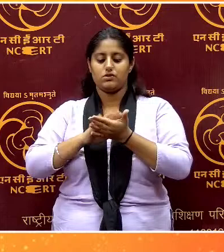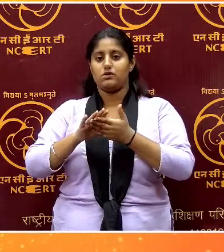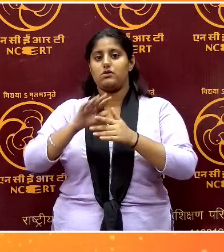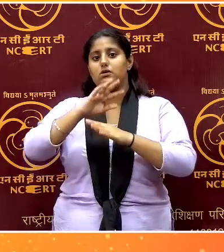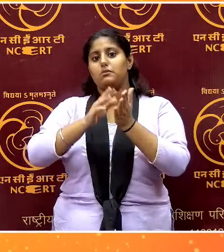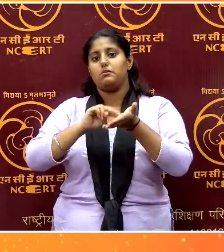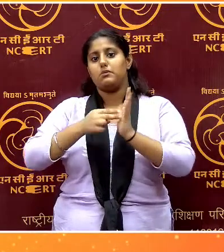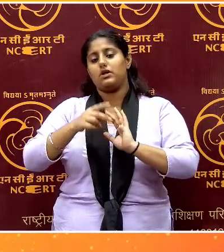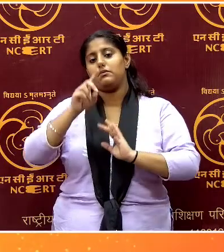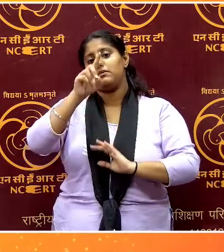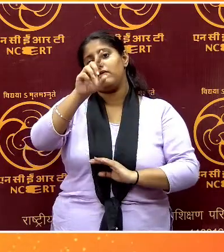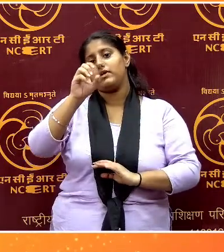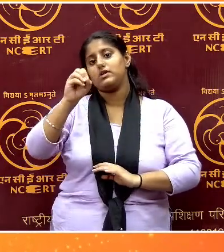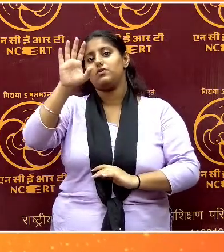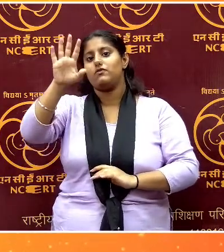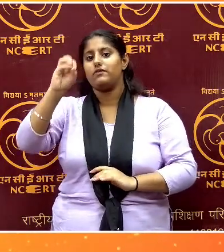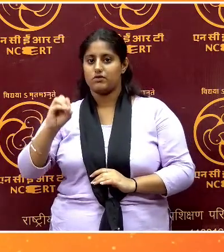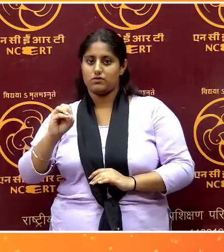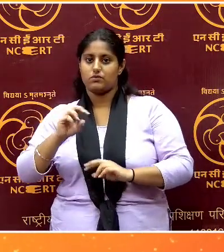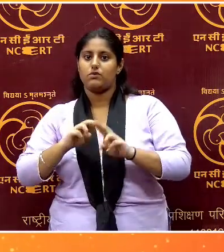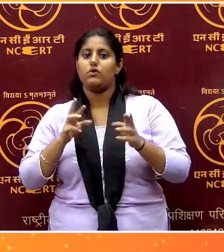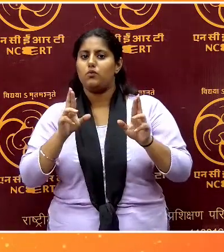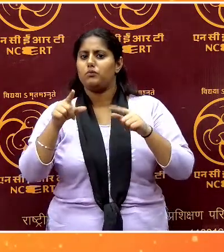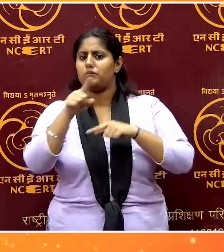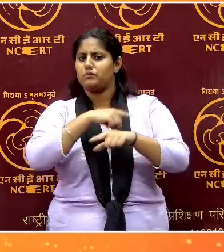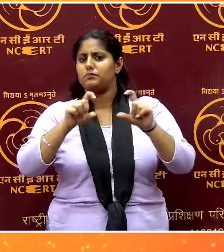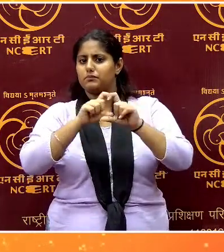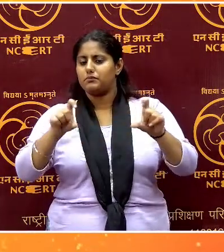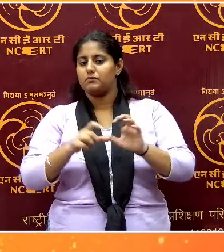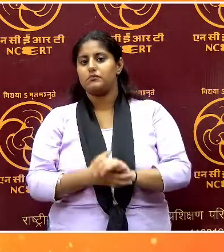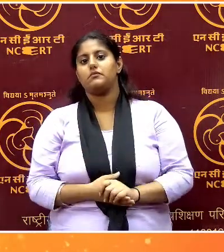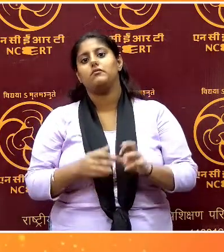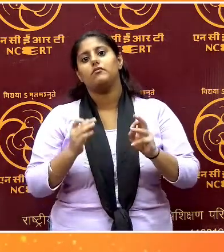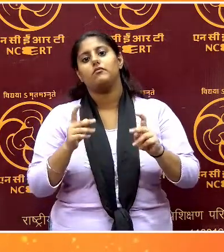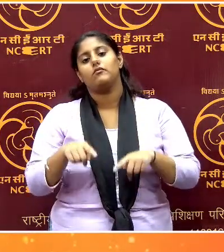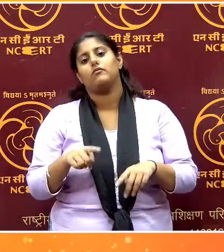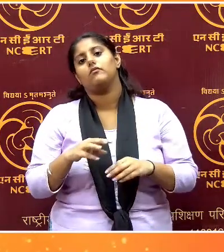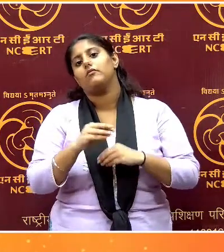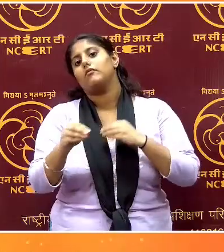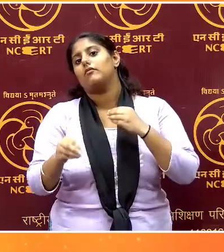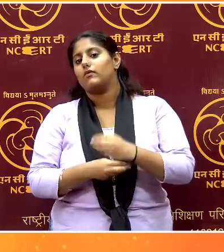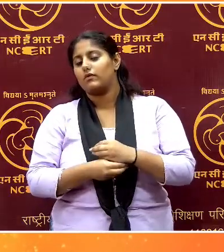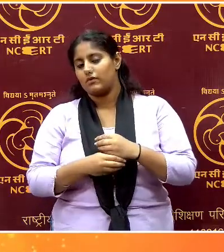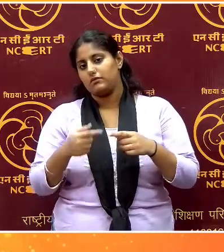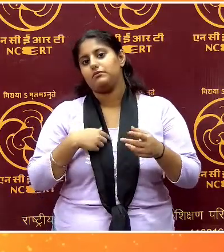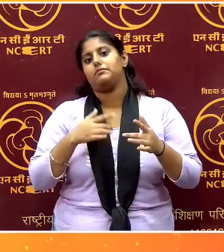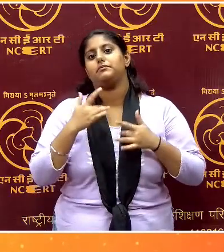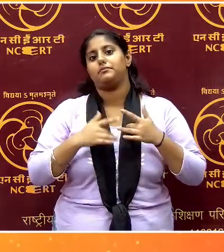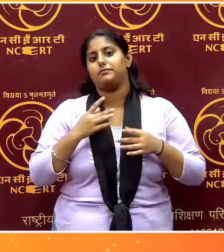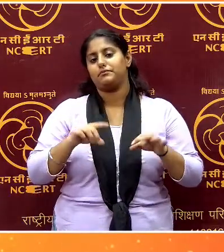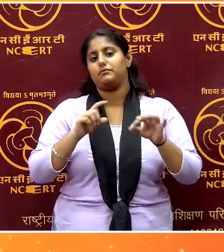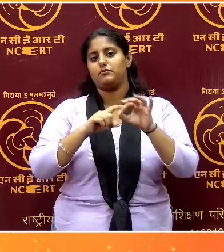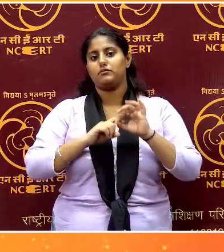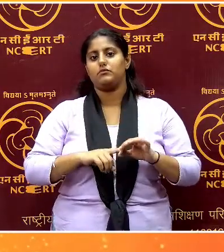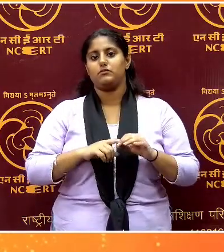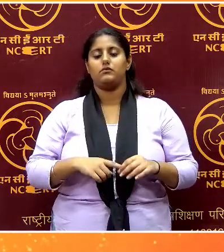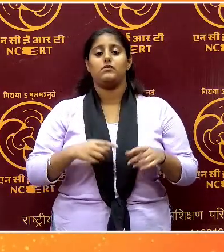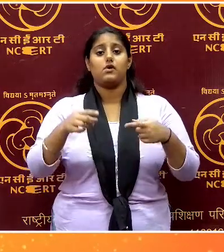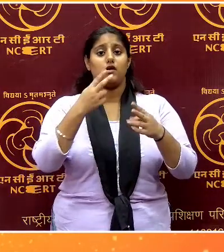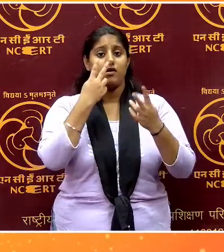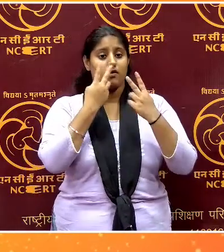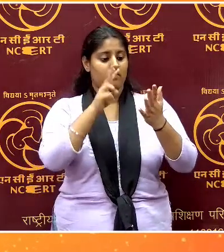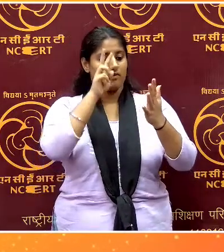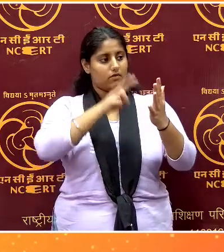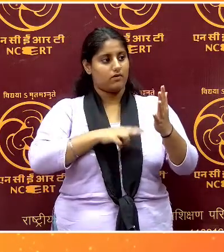much? 1050. I hope it is clear. Now Yes, ma'am. comes another very interesting question. Read the following pictograph